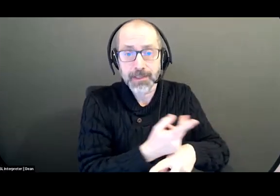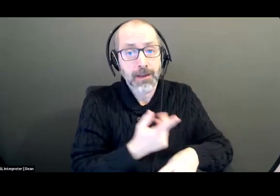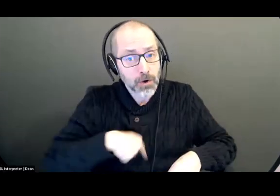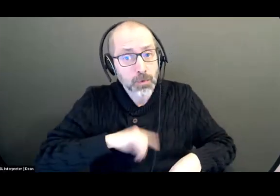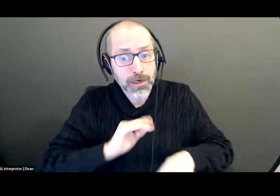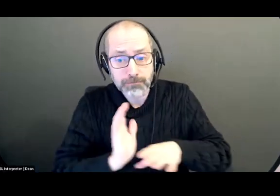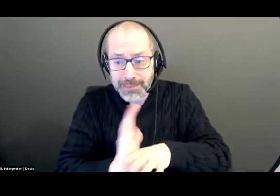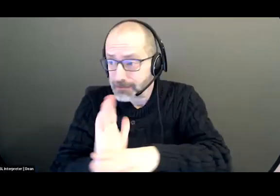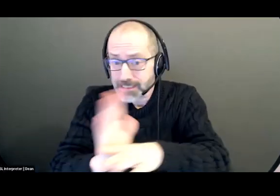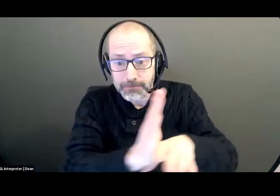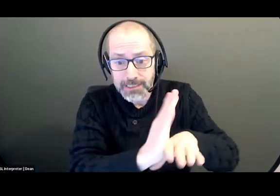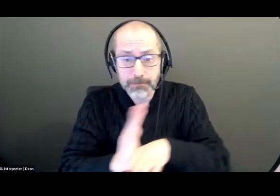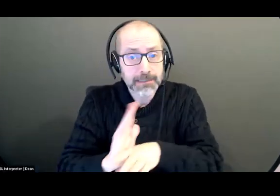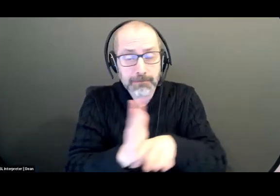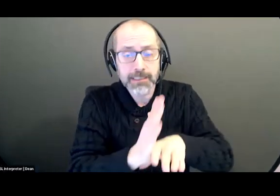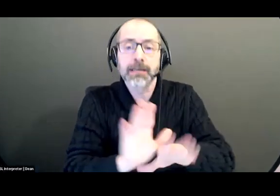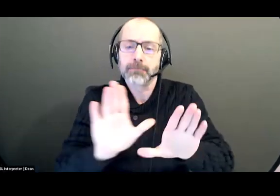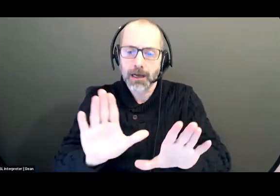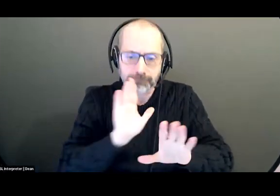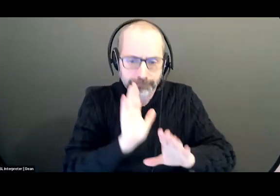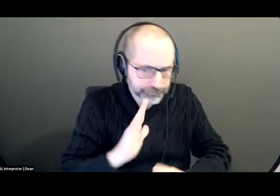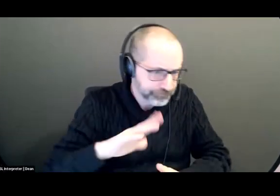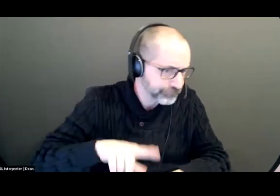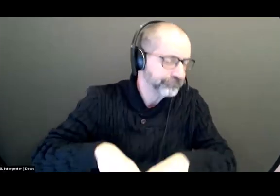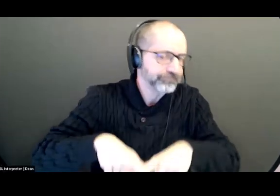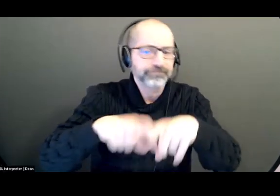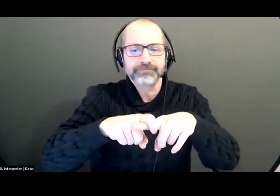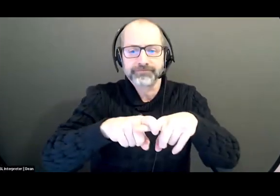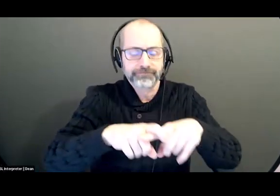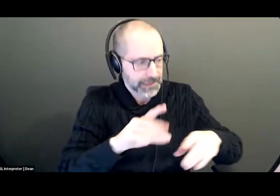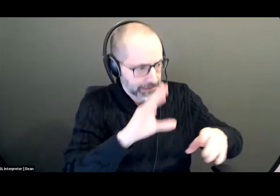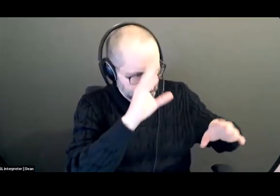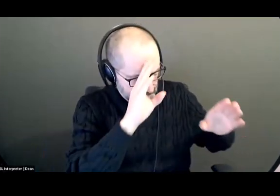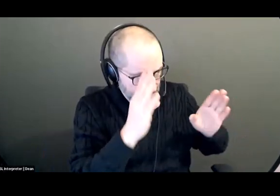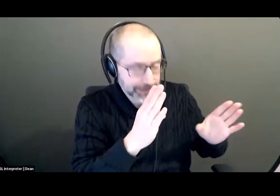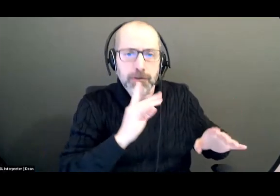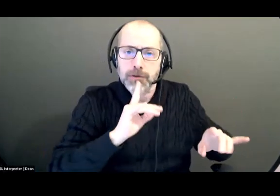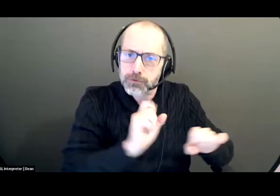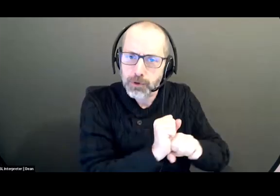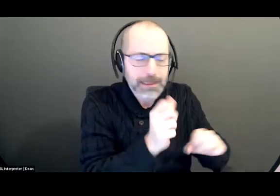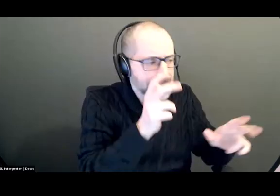care. In our busy healthcare environment, we would spend a lot of time listening